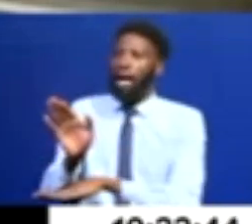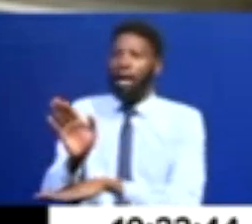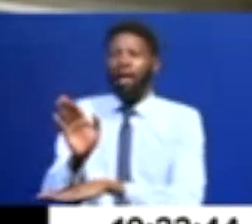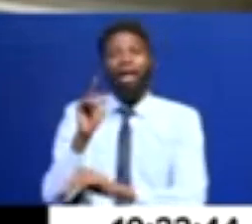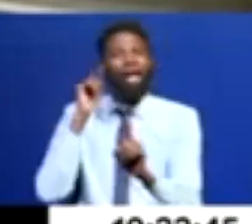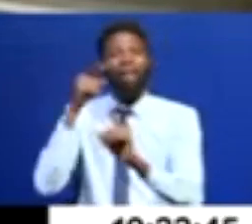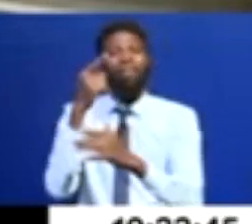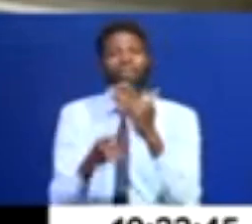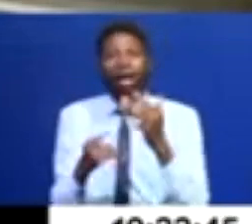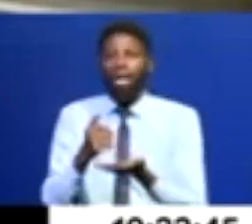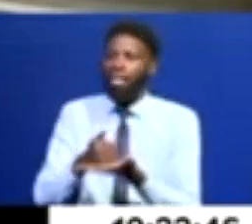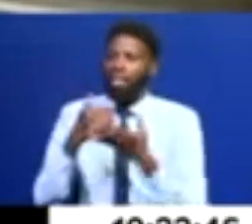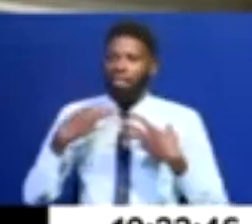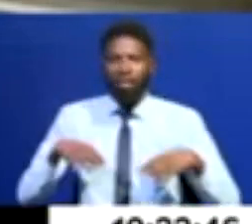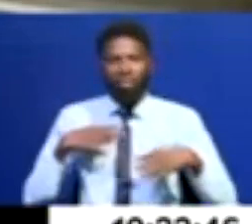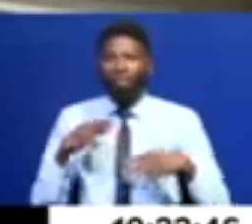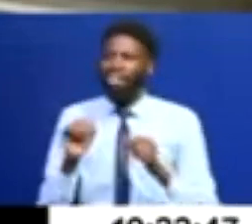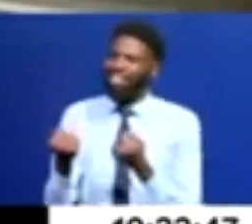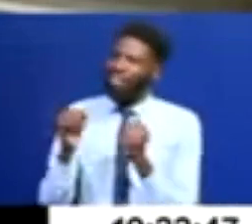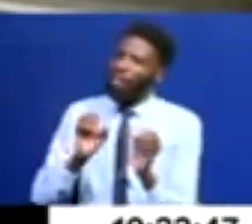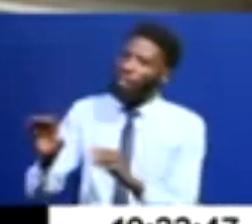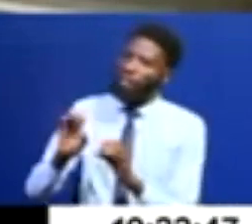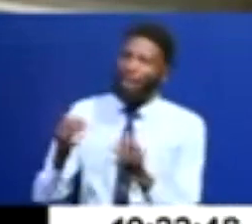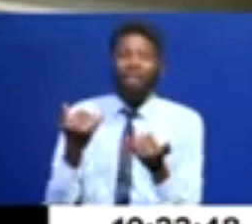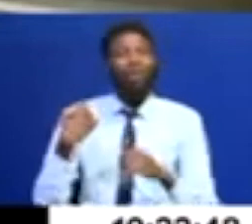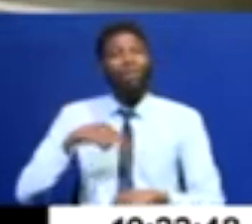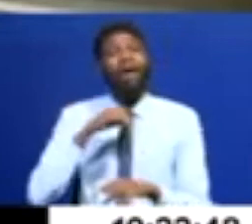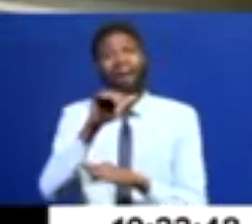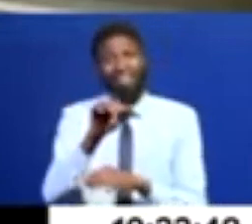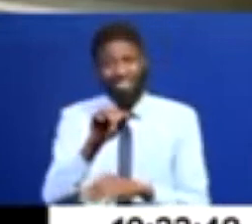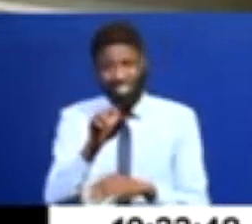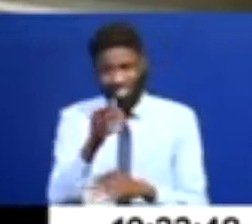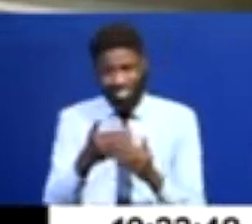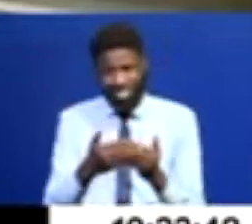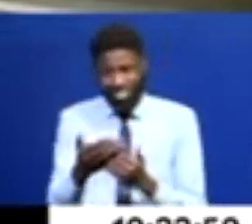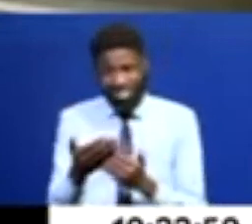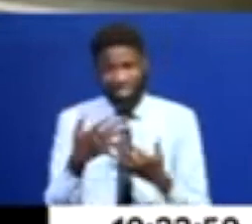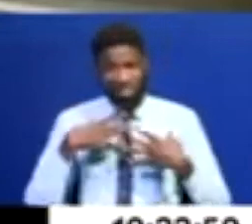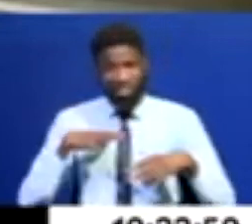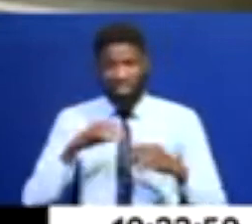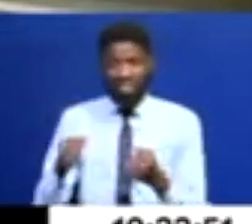savings. Now, what we're asking is whether this is likely now to do the opposite. So